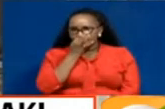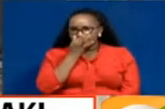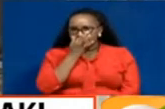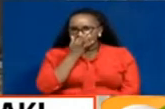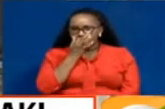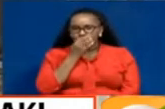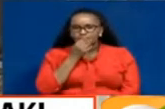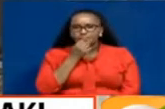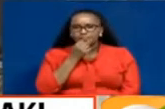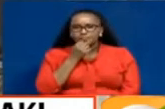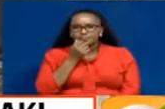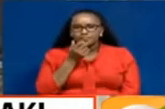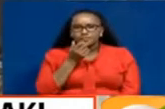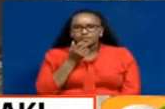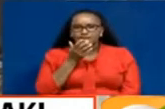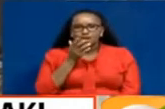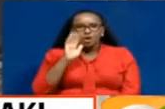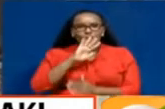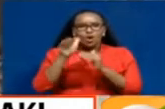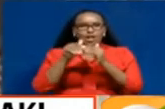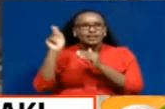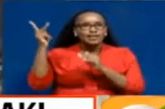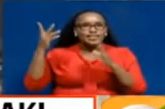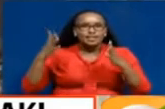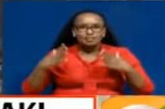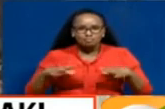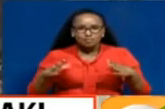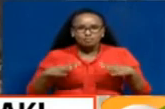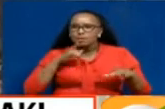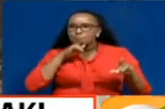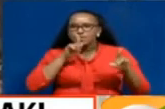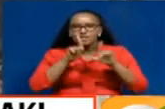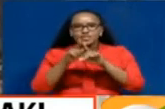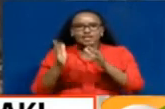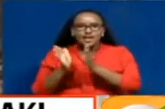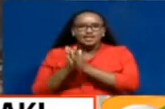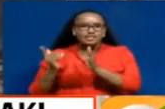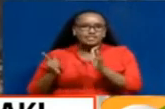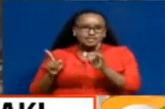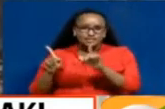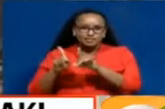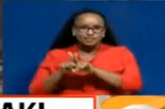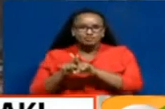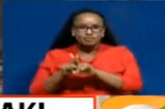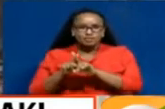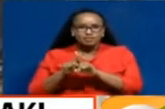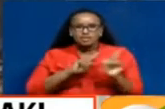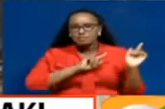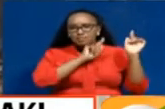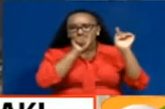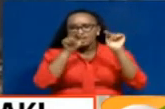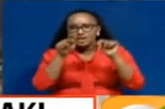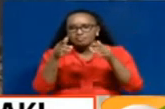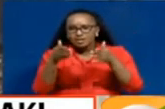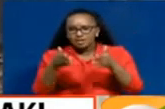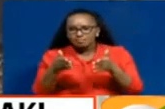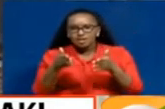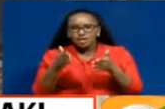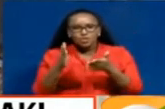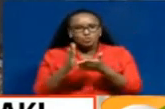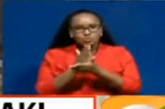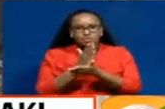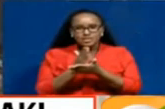Kibaki, our Kenyan brothers and sisters. I'm here today to share the